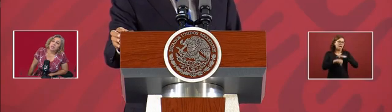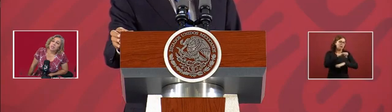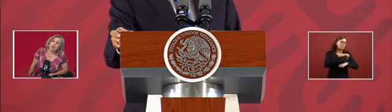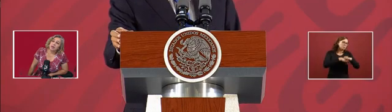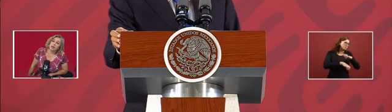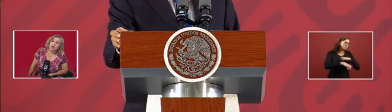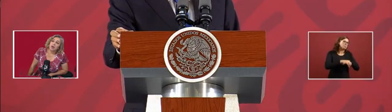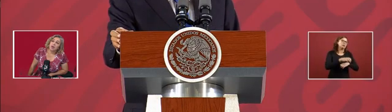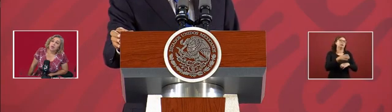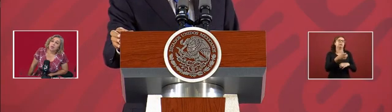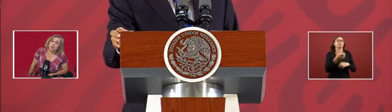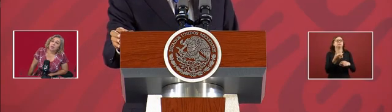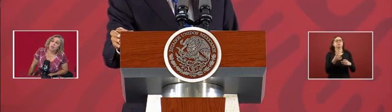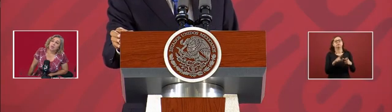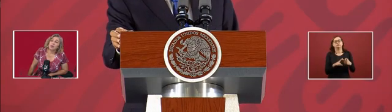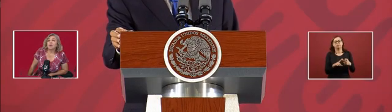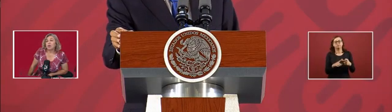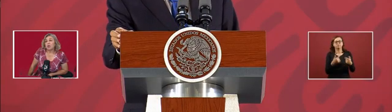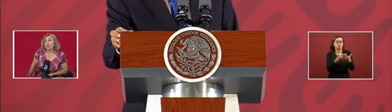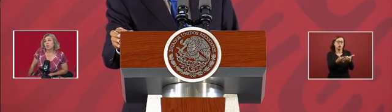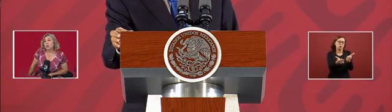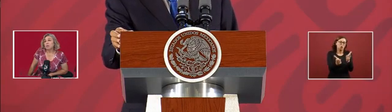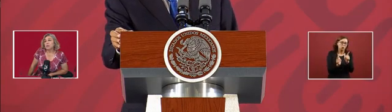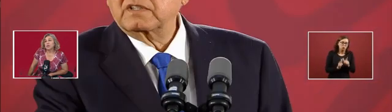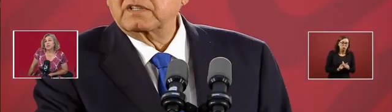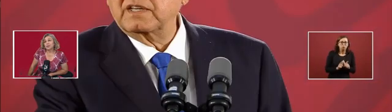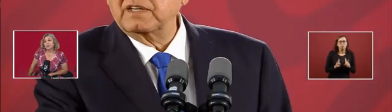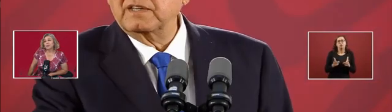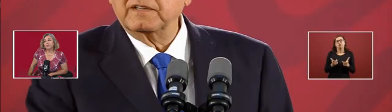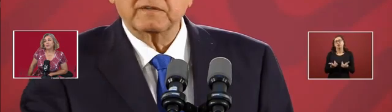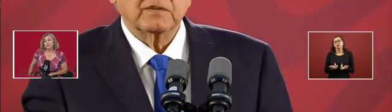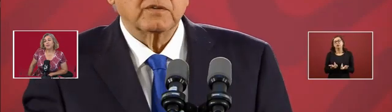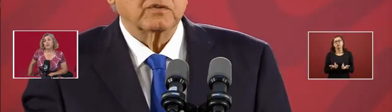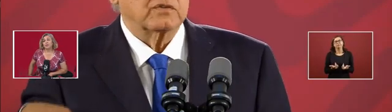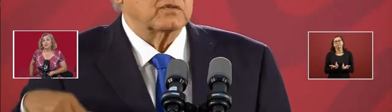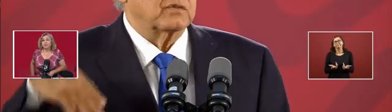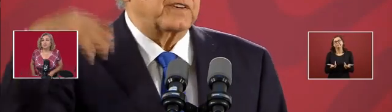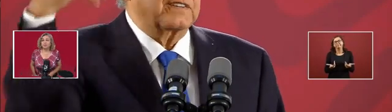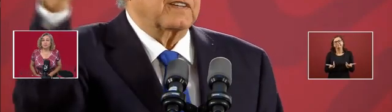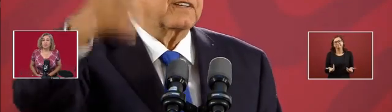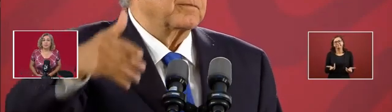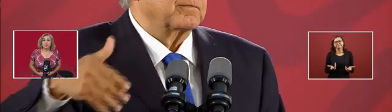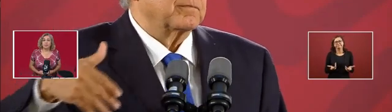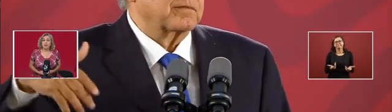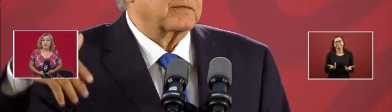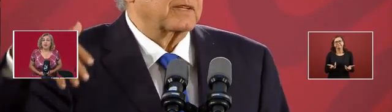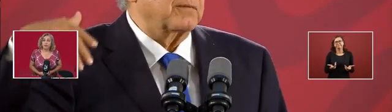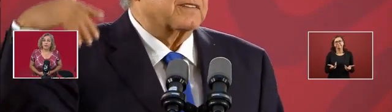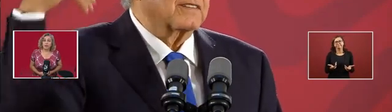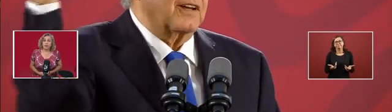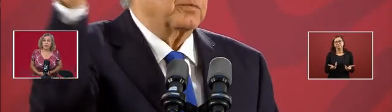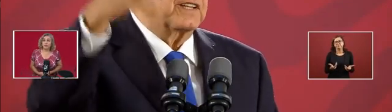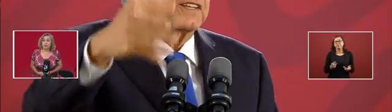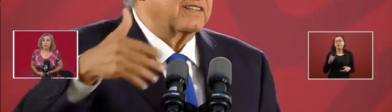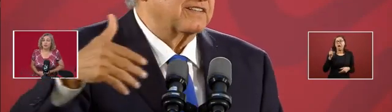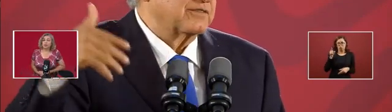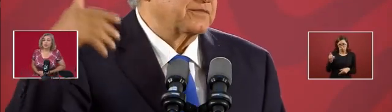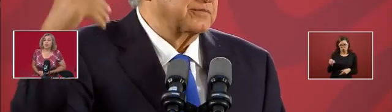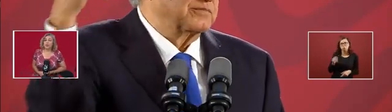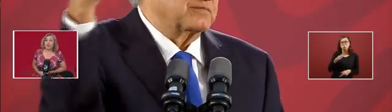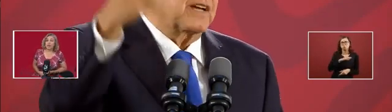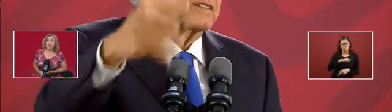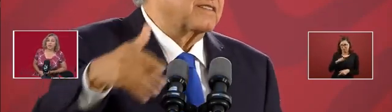advantage. sabemos que se va avanzando en este And we know porcentaje we're de advancing los in this ancianos percentage que of ya these reciben sus are now becas. receiving Sin their embargo, hay un grants, porcentaje